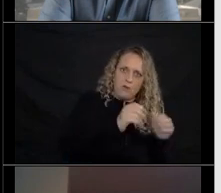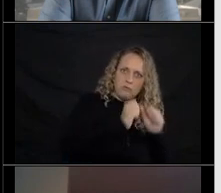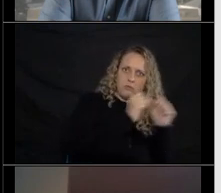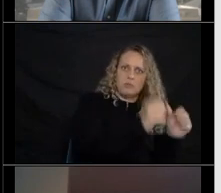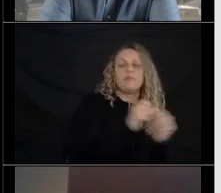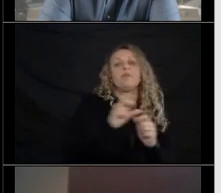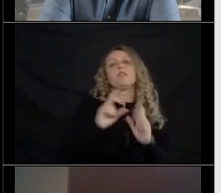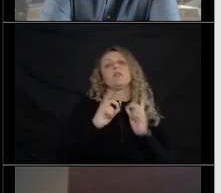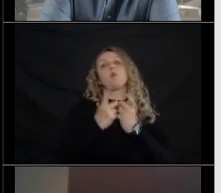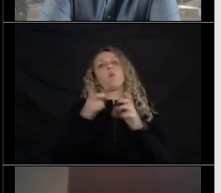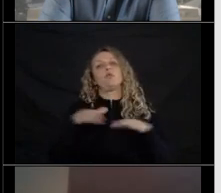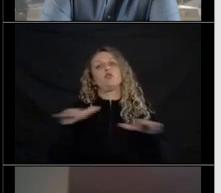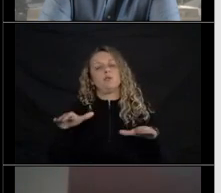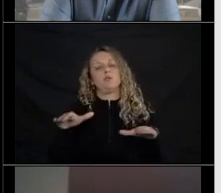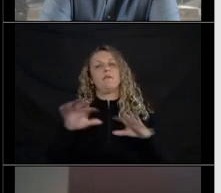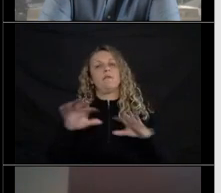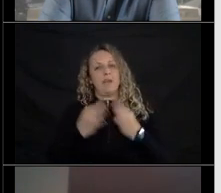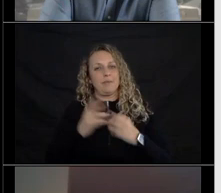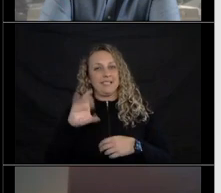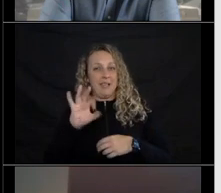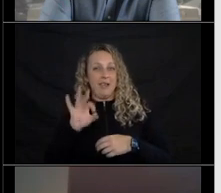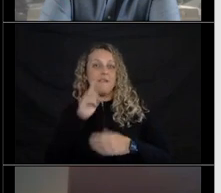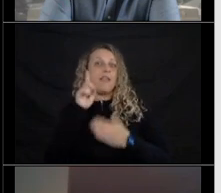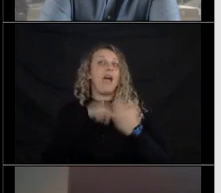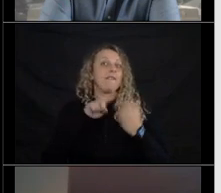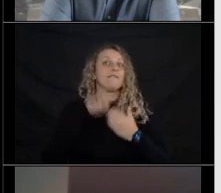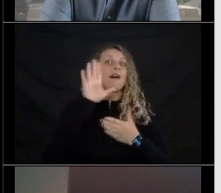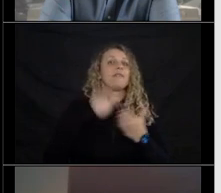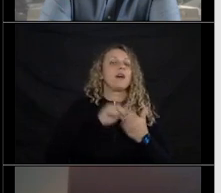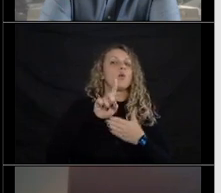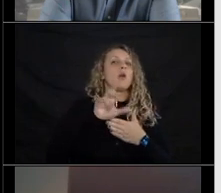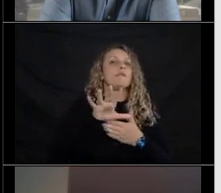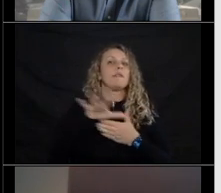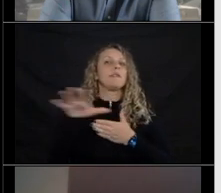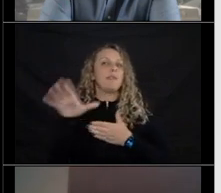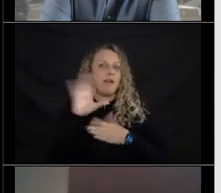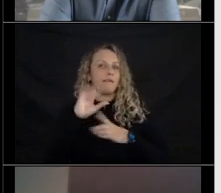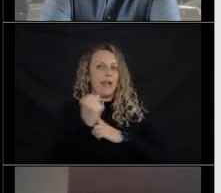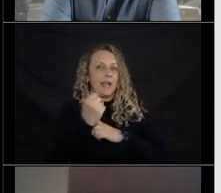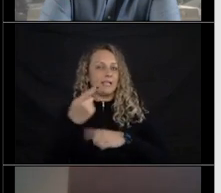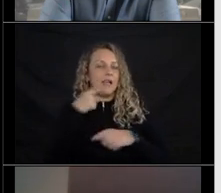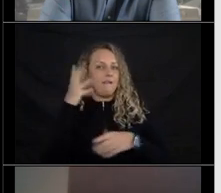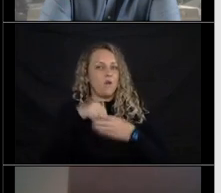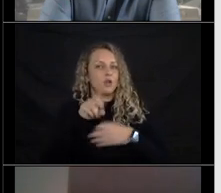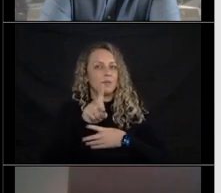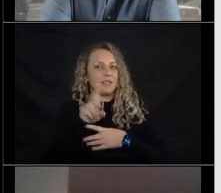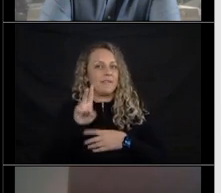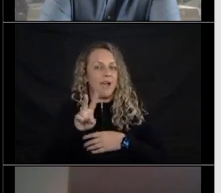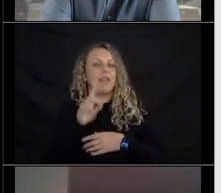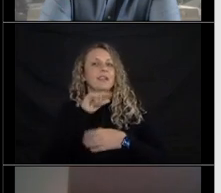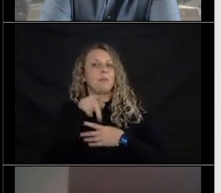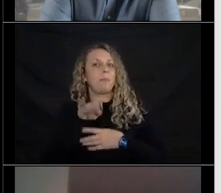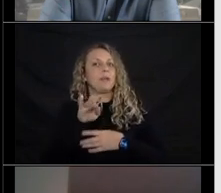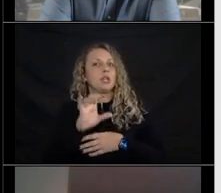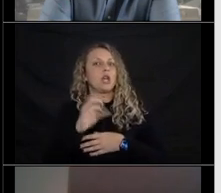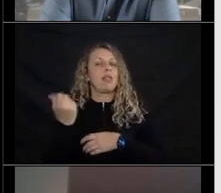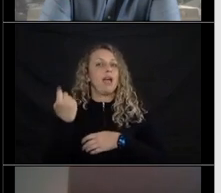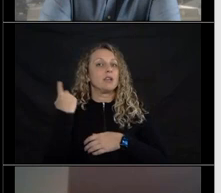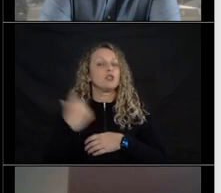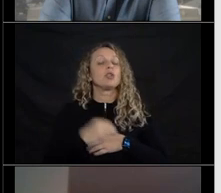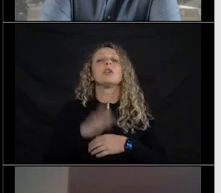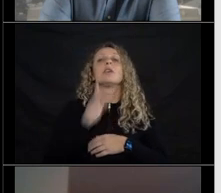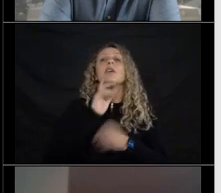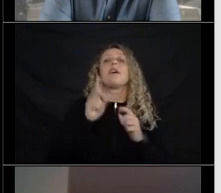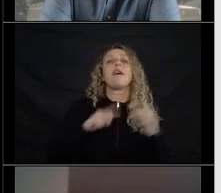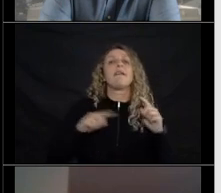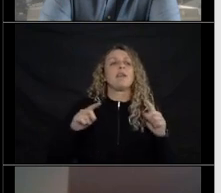Department of Children and Family investigated 5,155 cases involving domestic violence in Palm Beach County last year, a